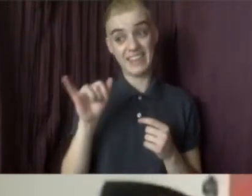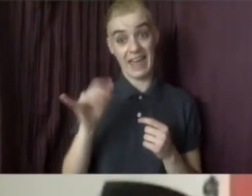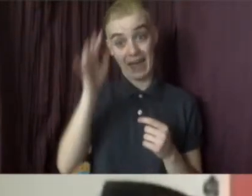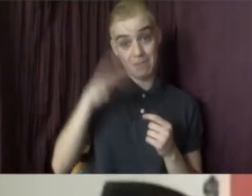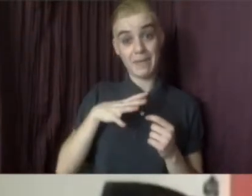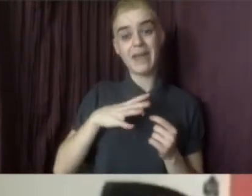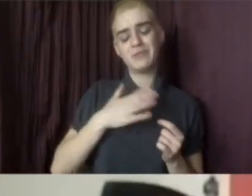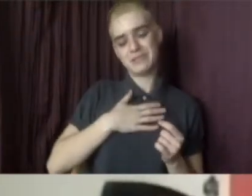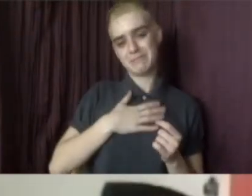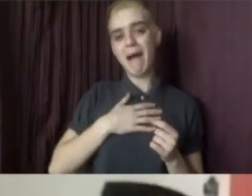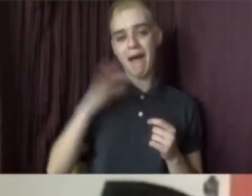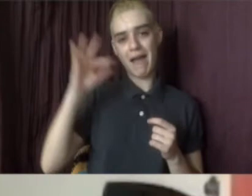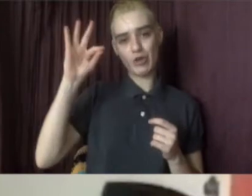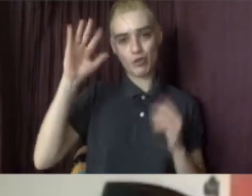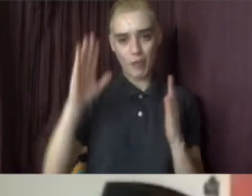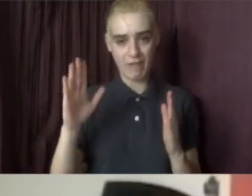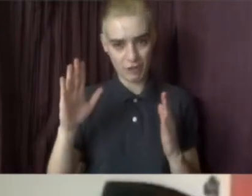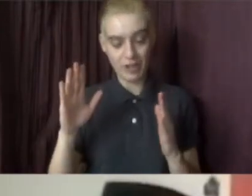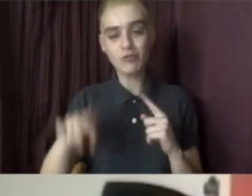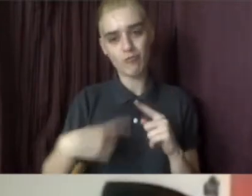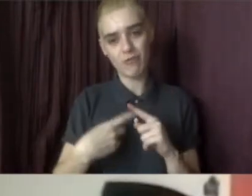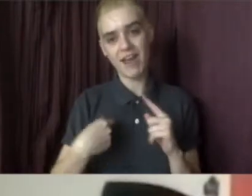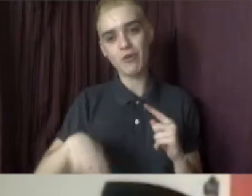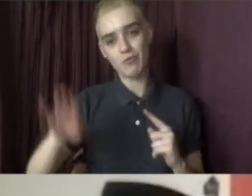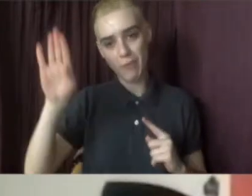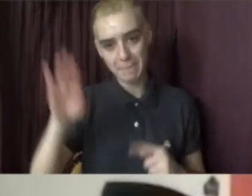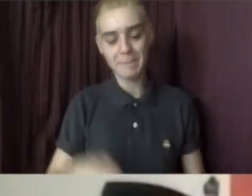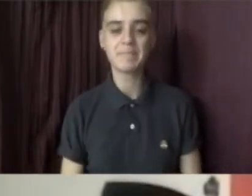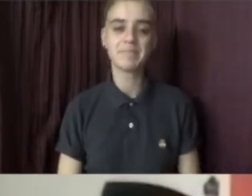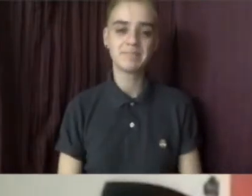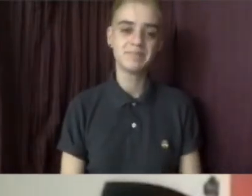is another bishop. But